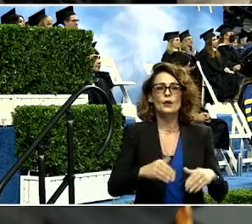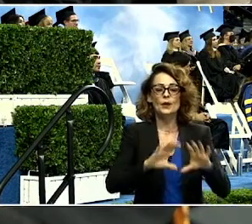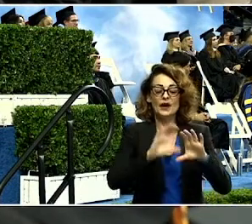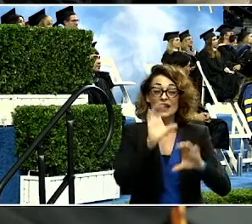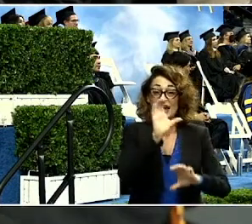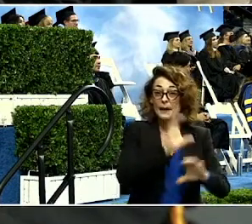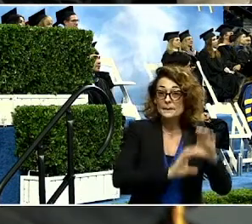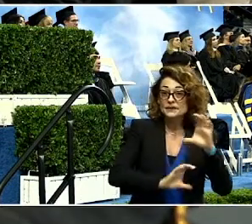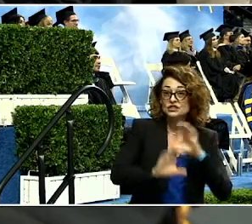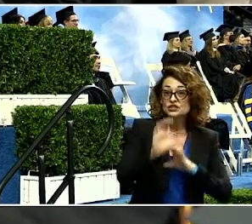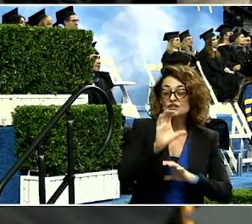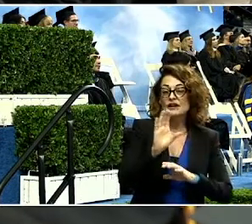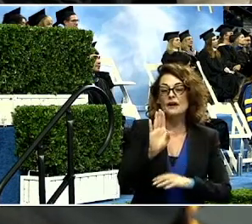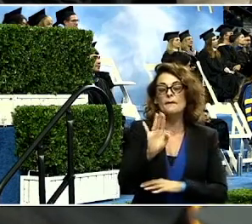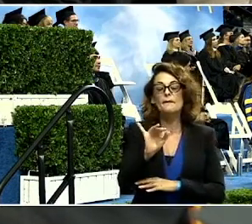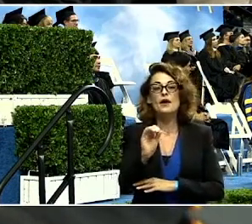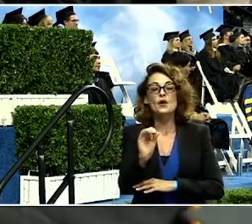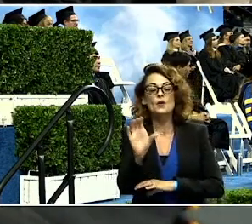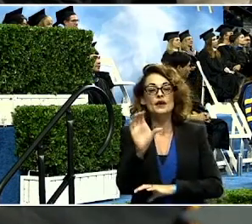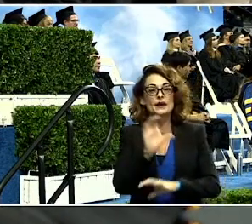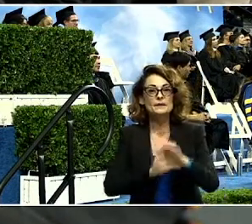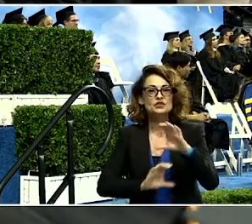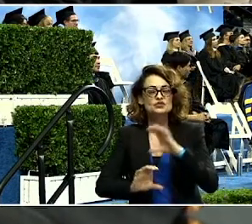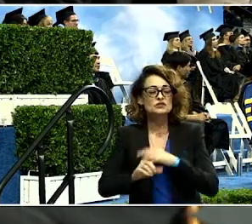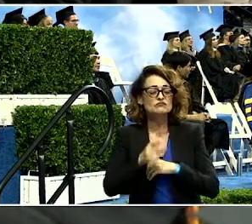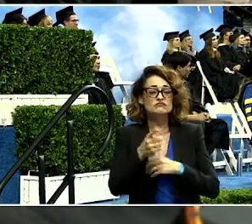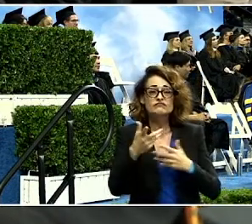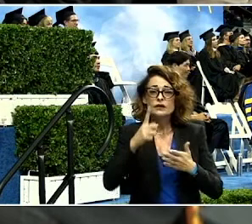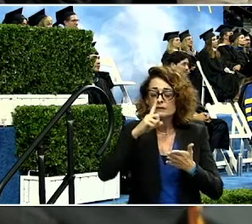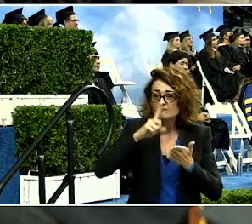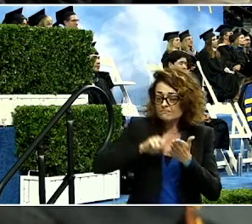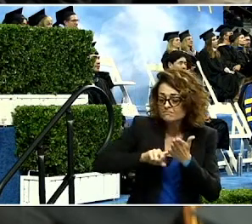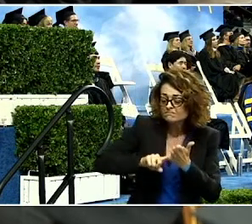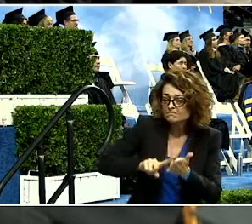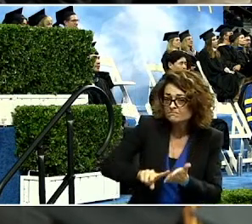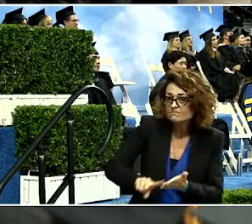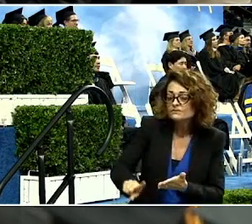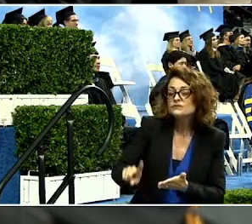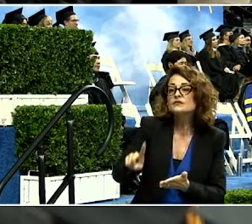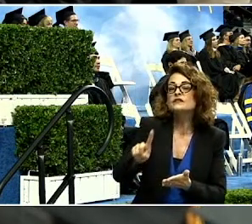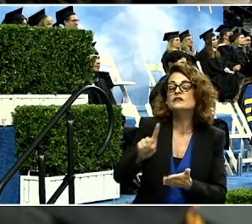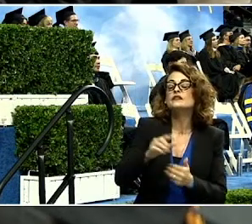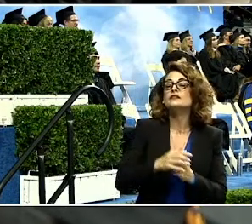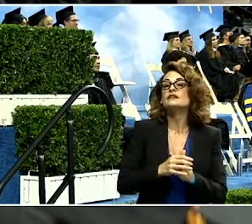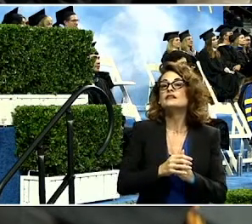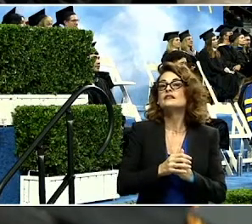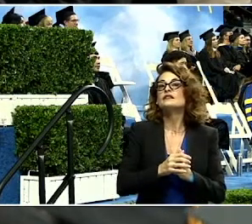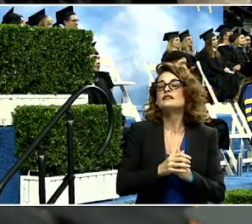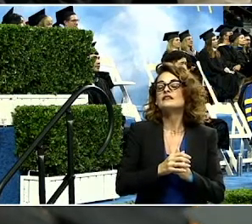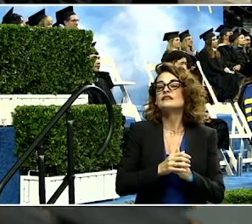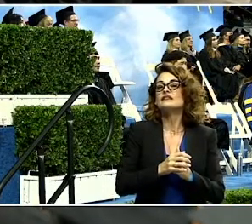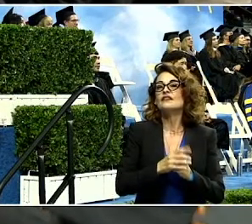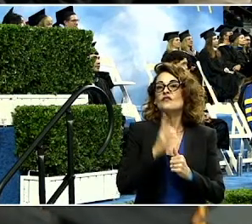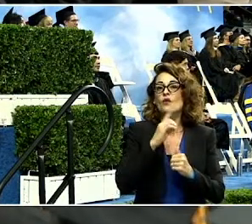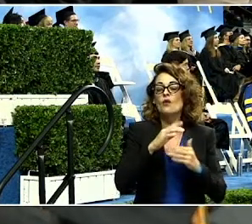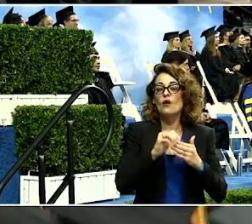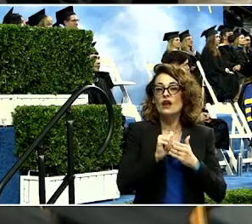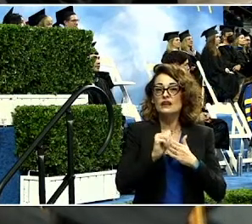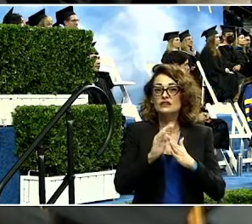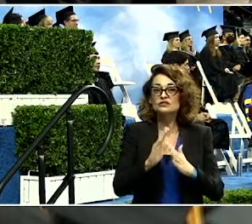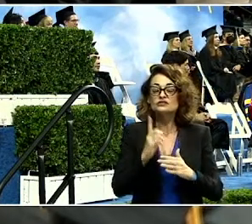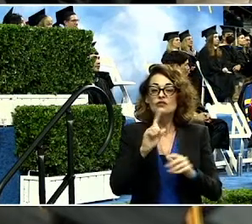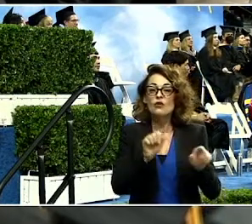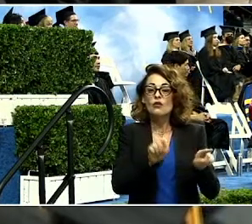biochemistry. The investigation into the structure and deep history of the universe, as well as the possibility of